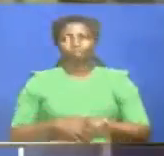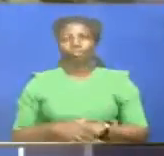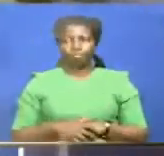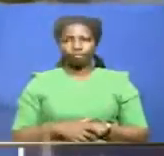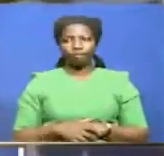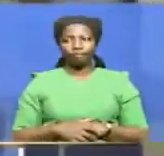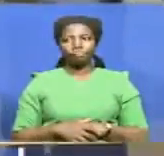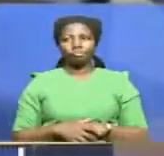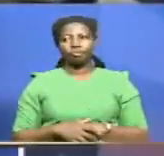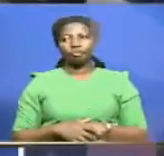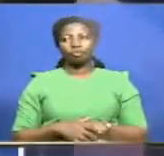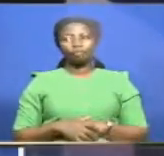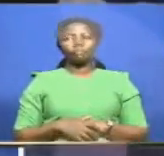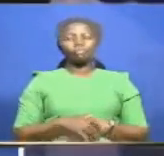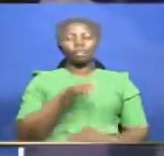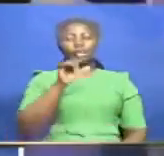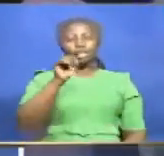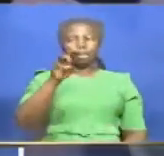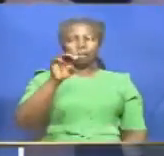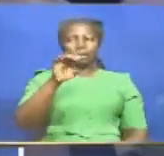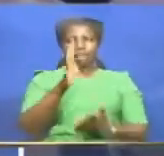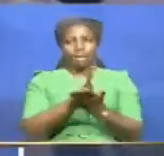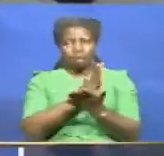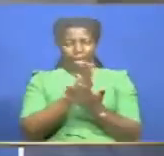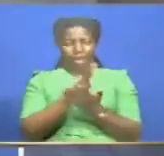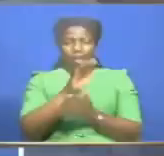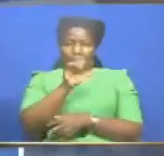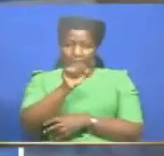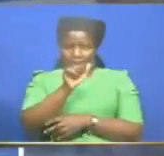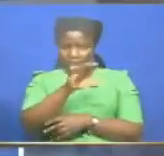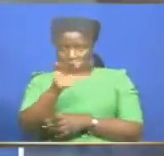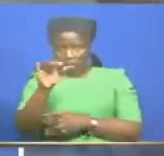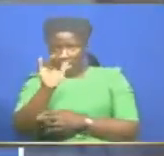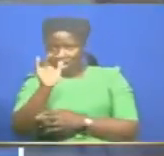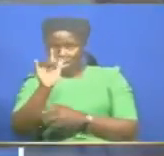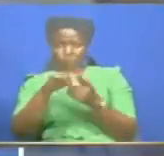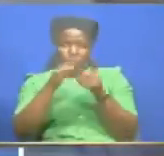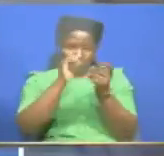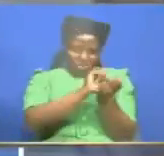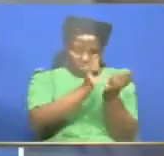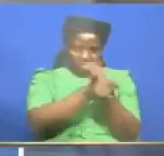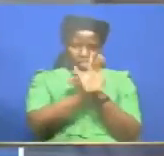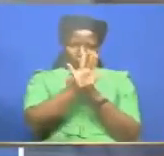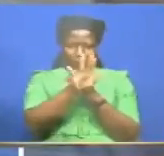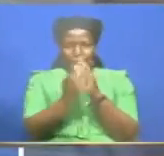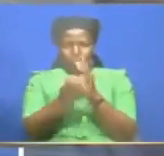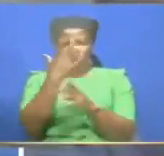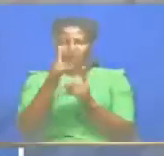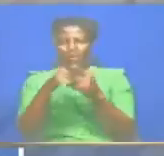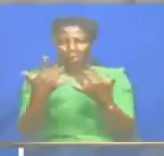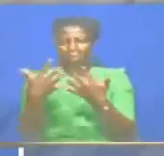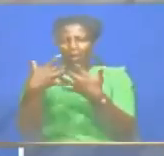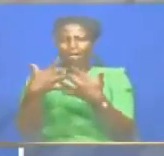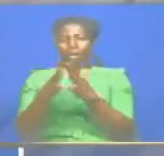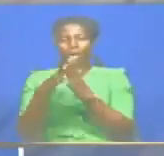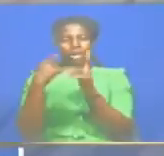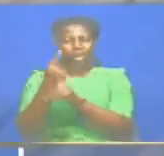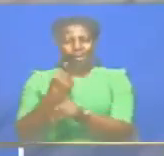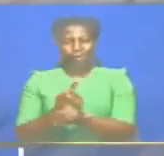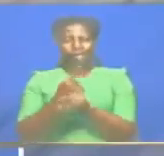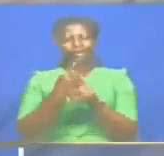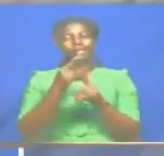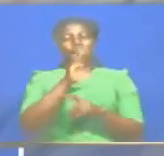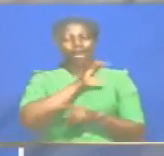into the SME sector economic potential, Saccos have been urged to diversify their products to suit different clientele. I call